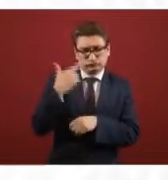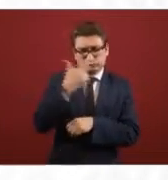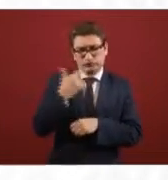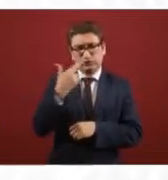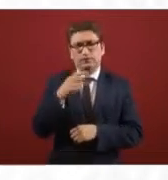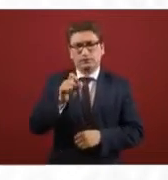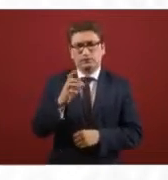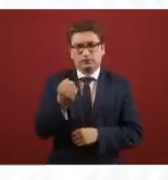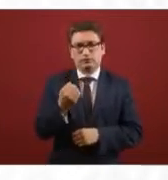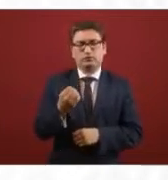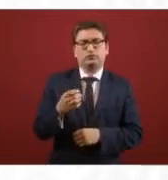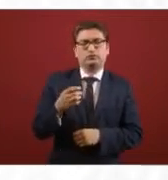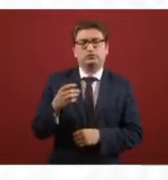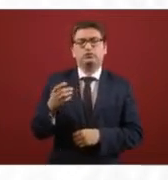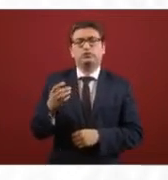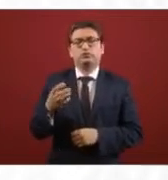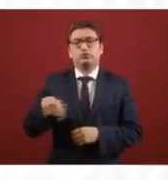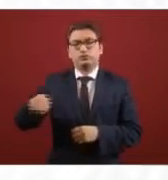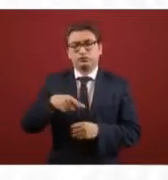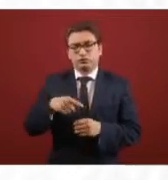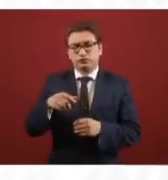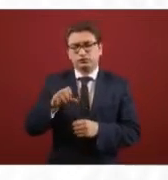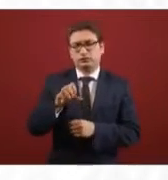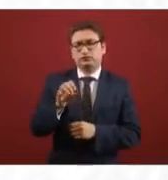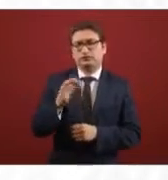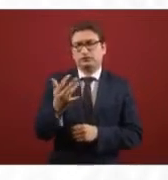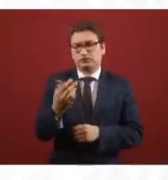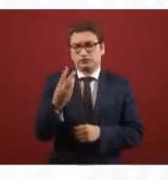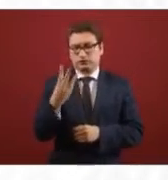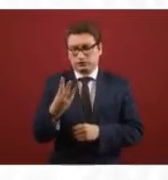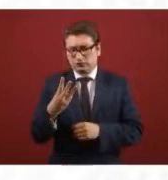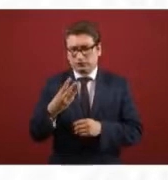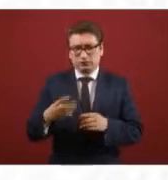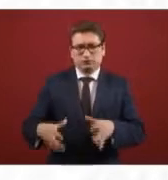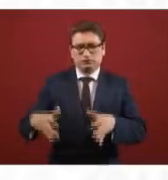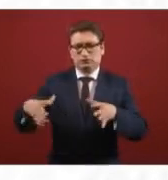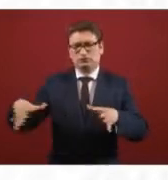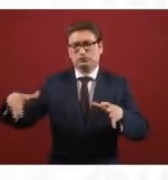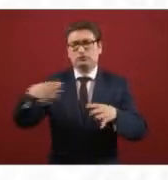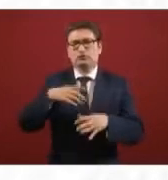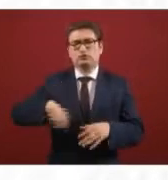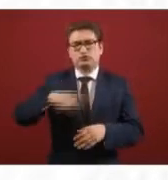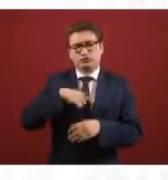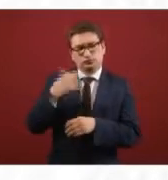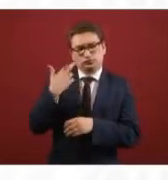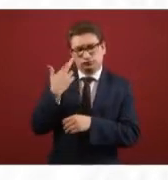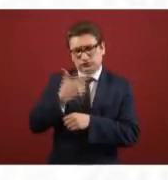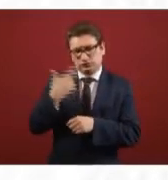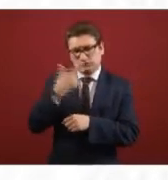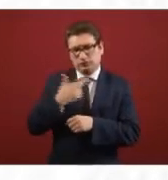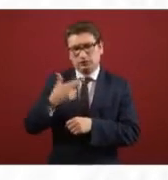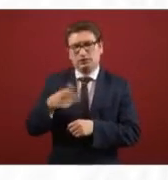So that tells you how many were verified and whether they did good or not.